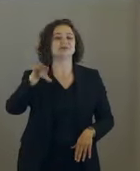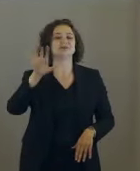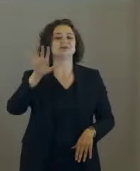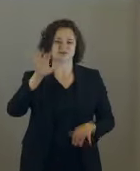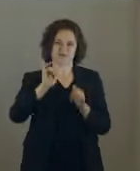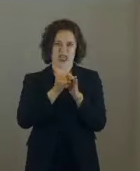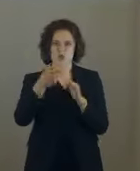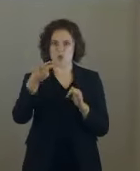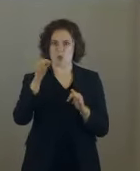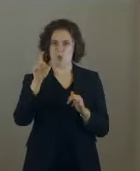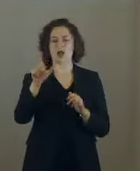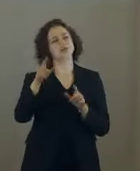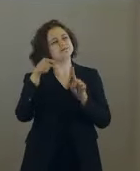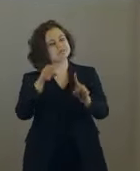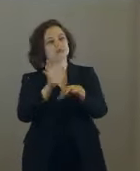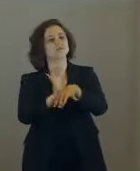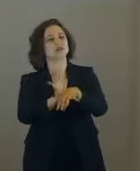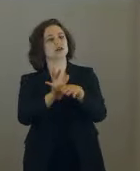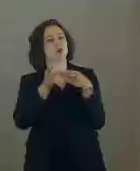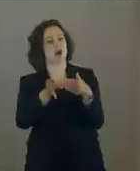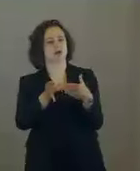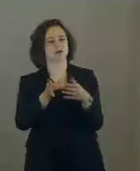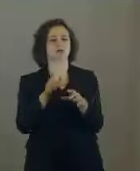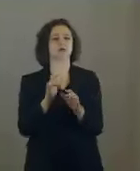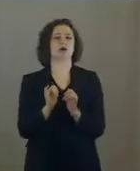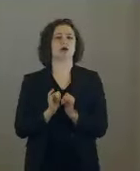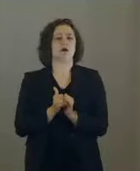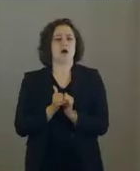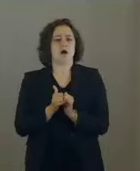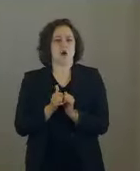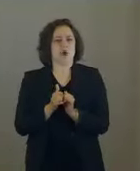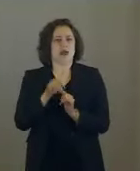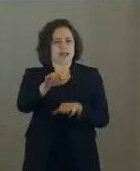portal, particularly the video guides, how does that work in